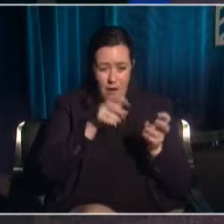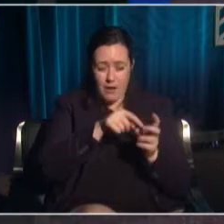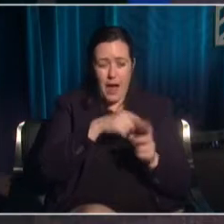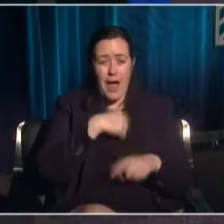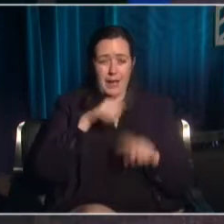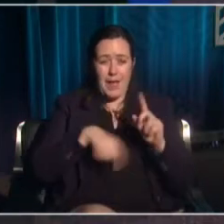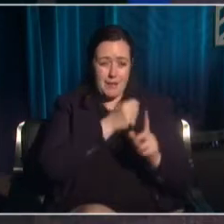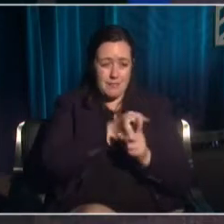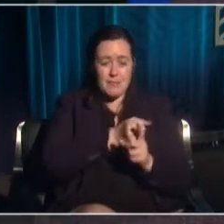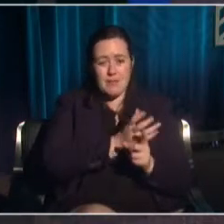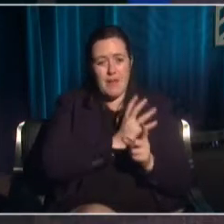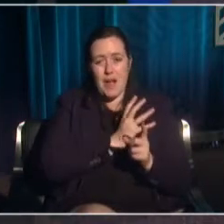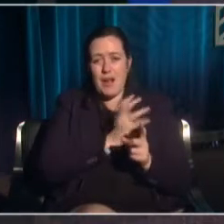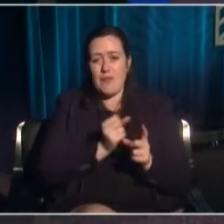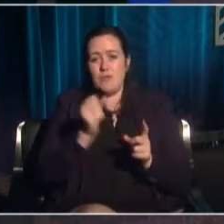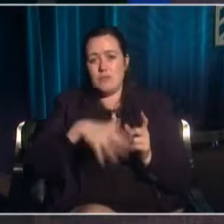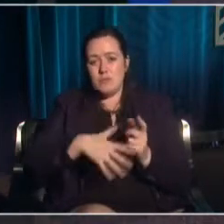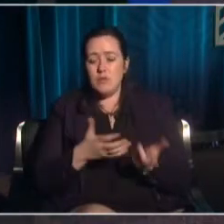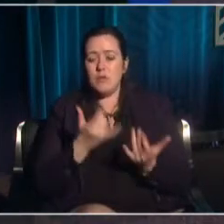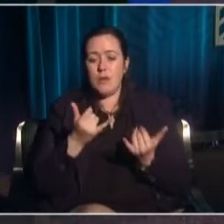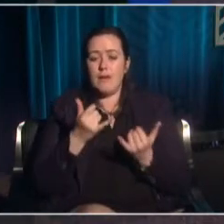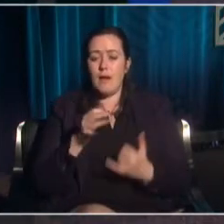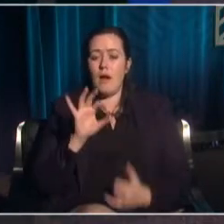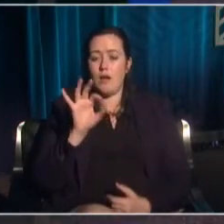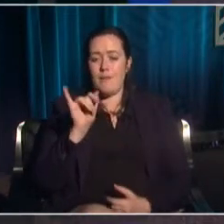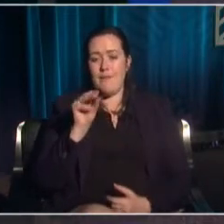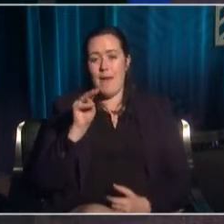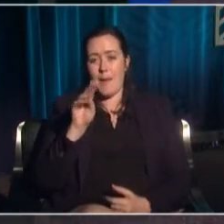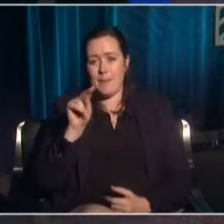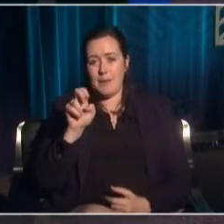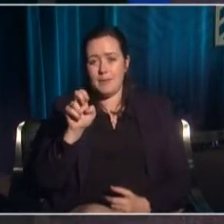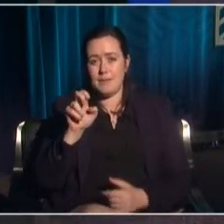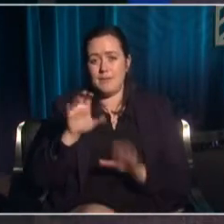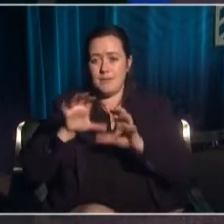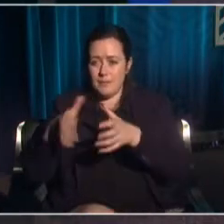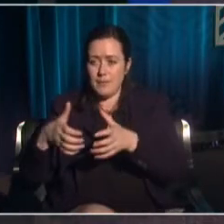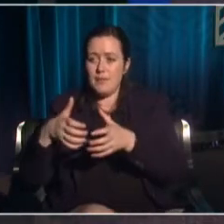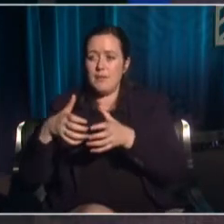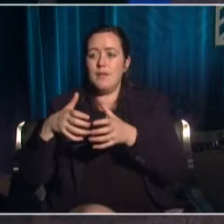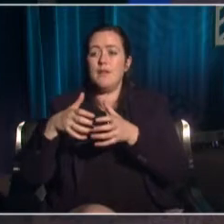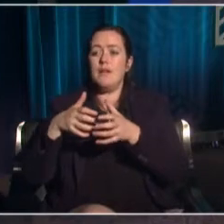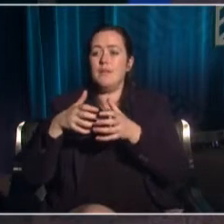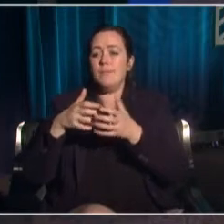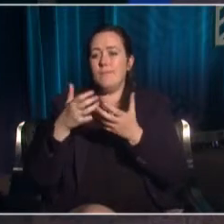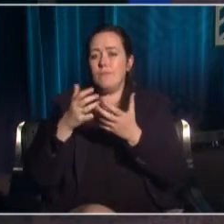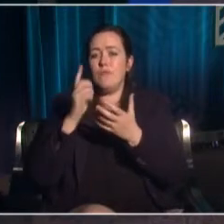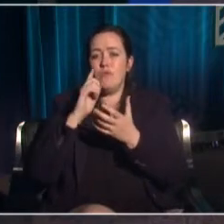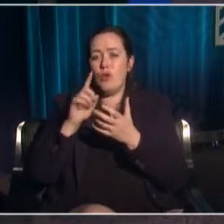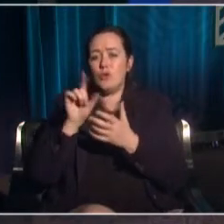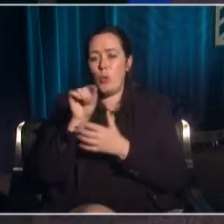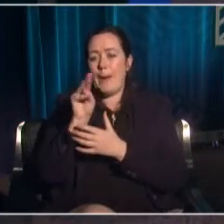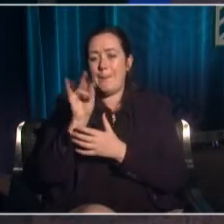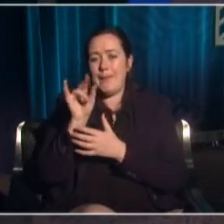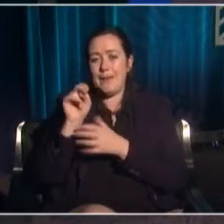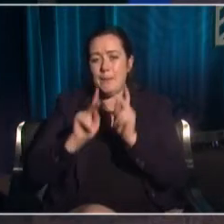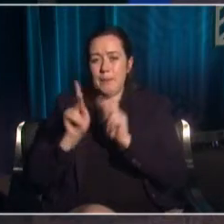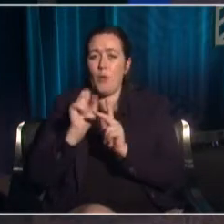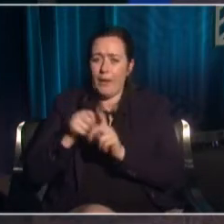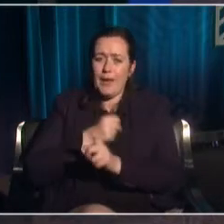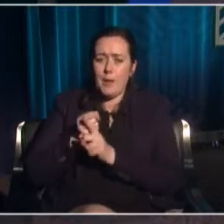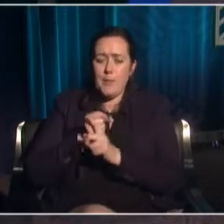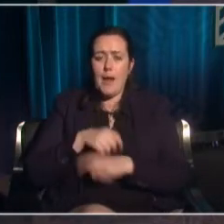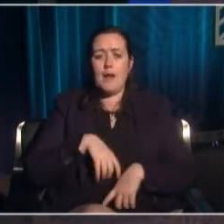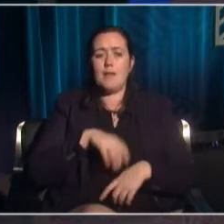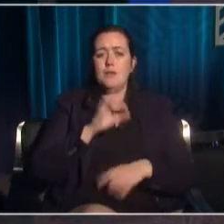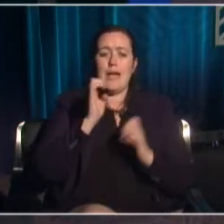on the things that are really easy. There's a famine right now, 20 million people, we can do something about it. There's an education crisis, and there's a very immediate thing right